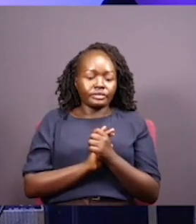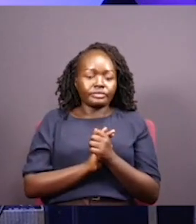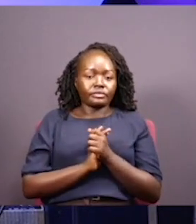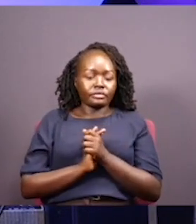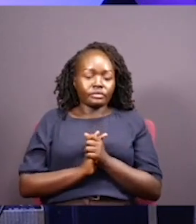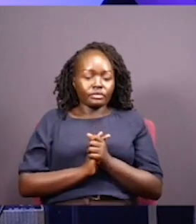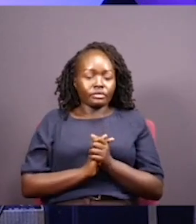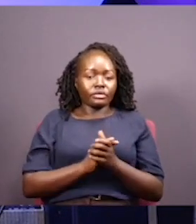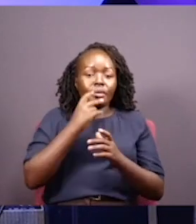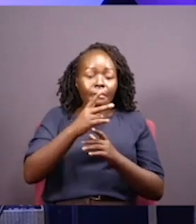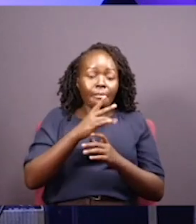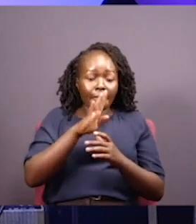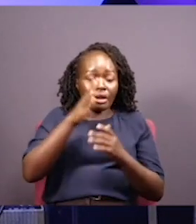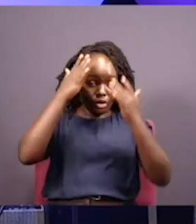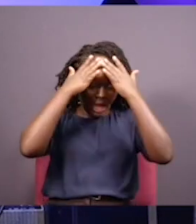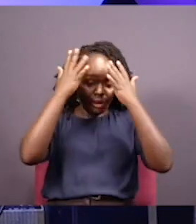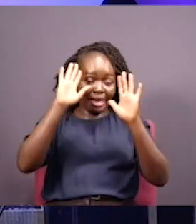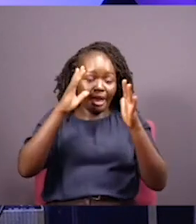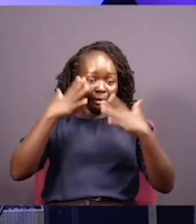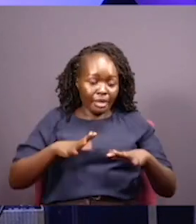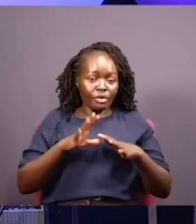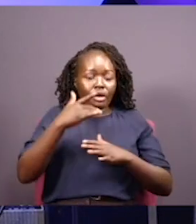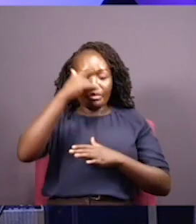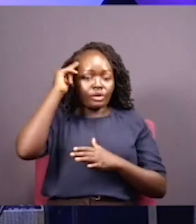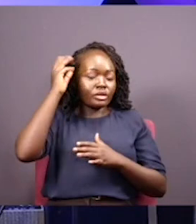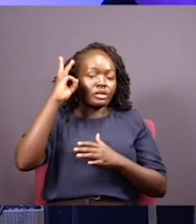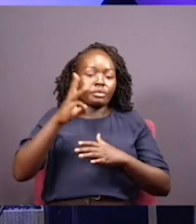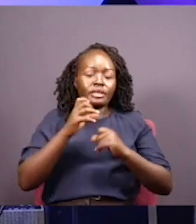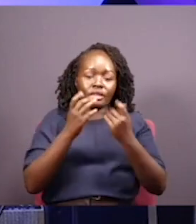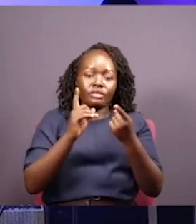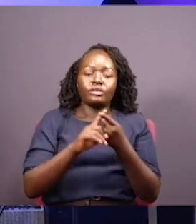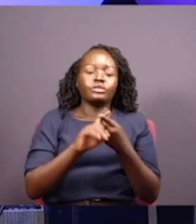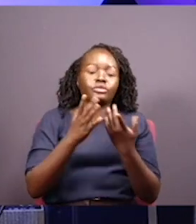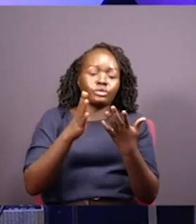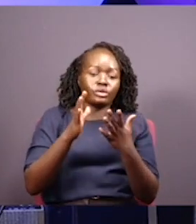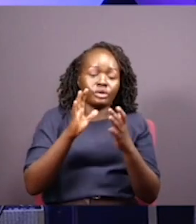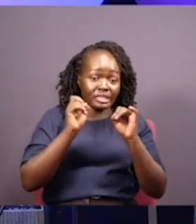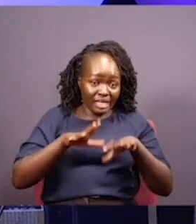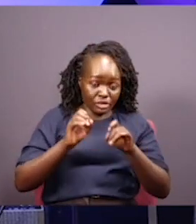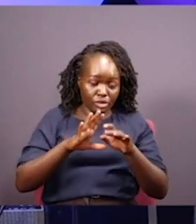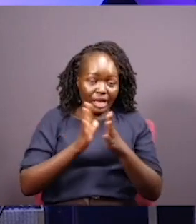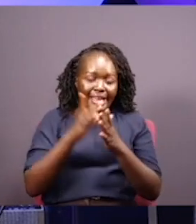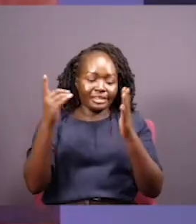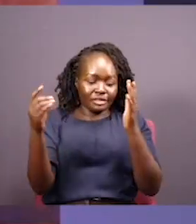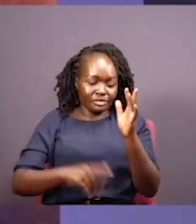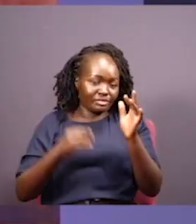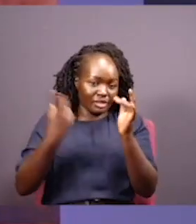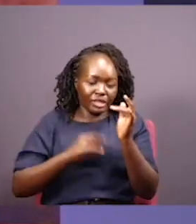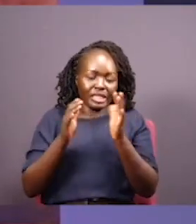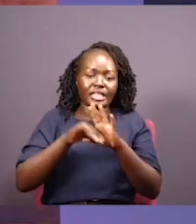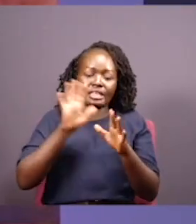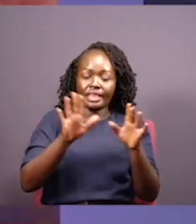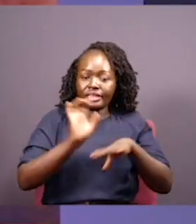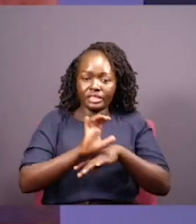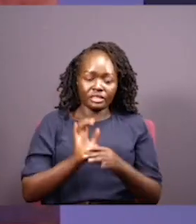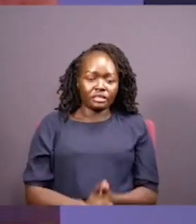Beware of people, because they will hand you over to the councils and flog you in their synagogues. And so